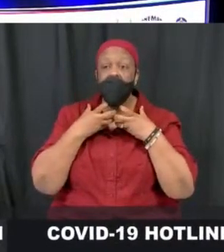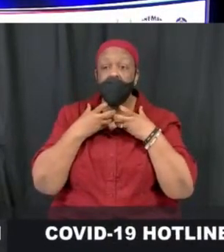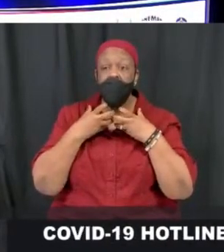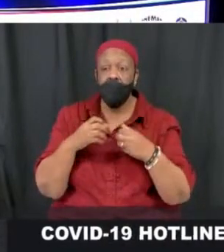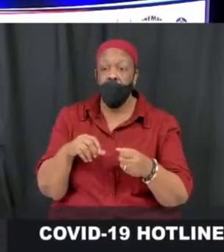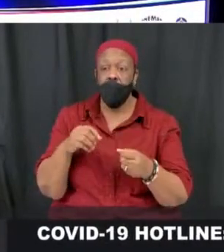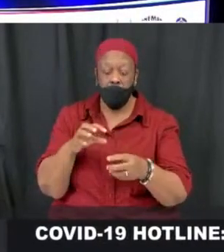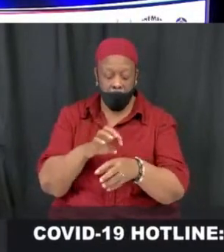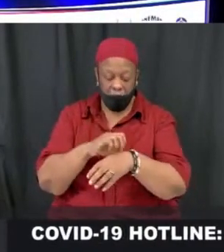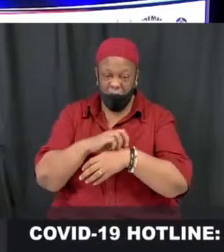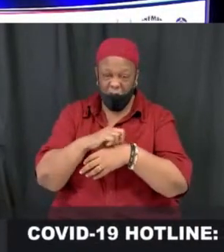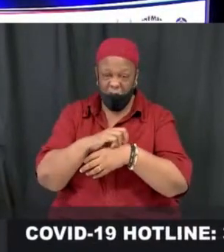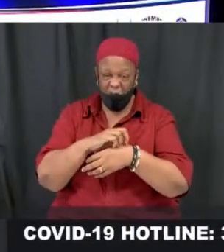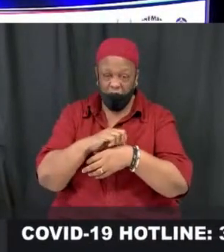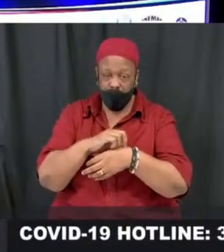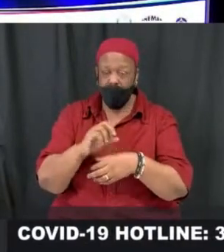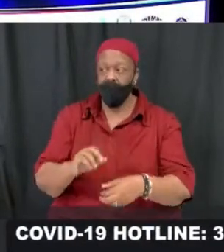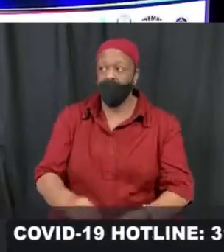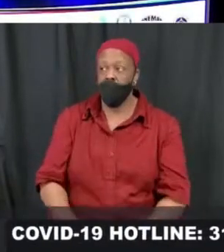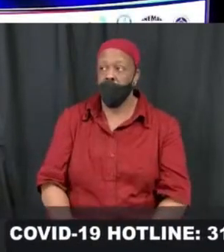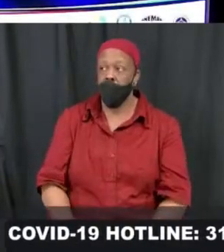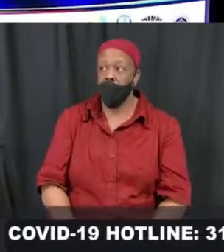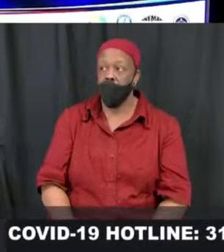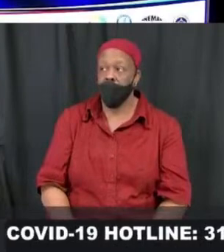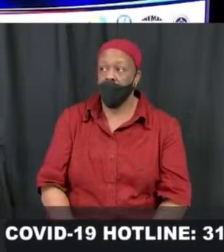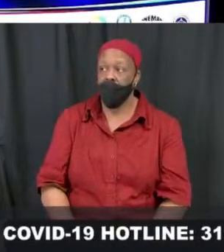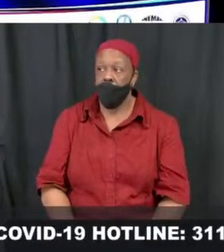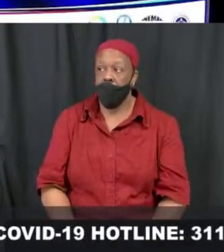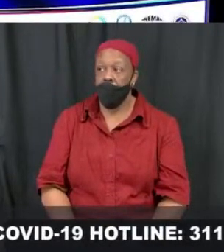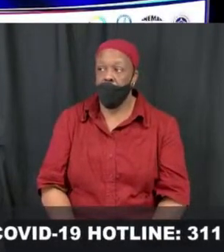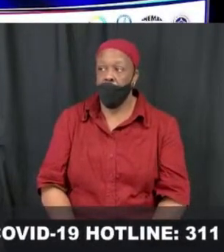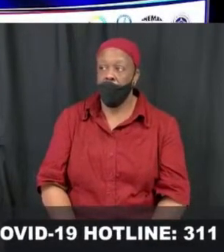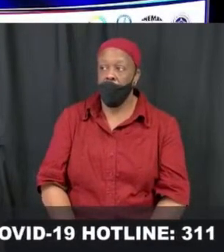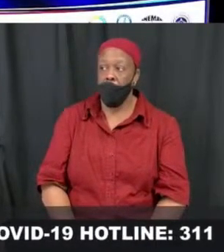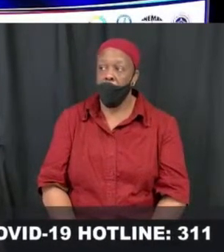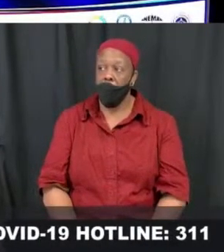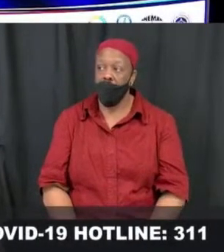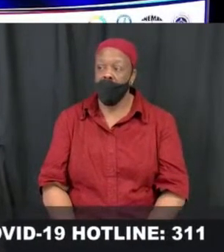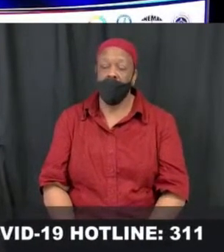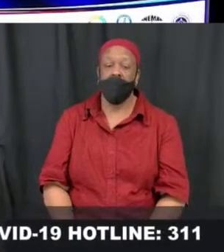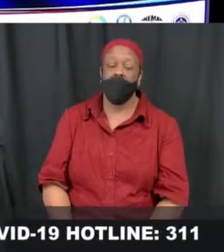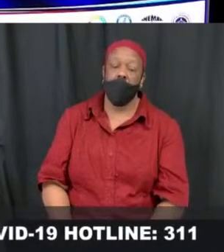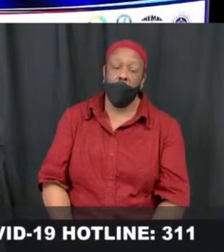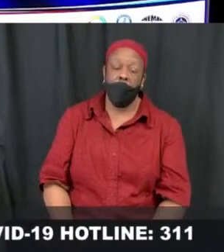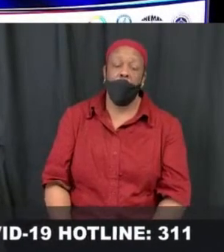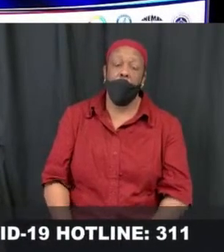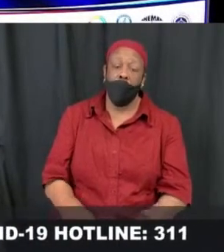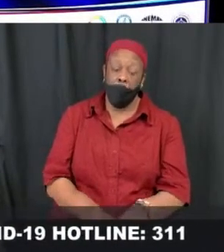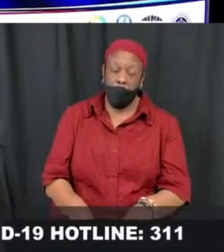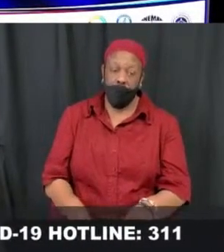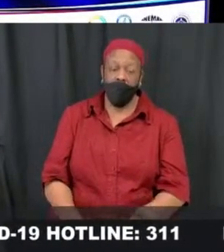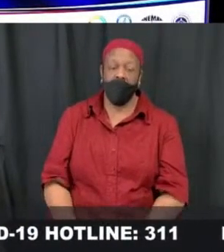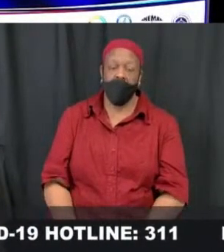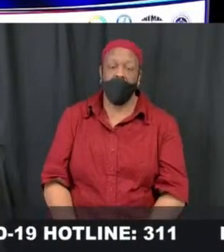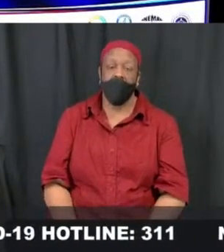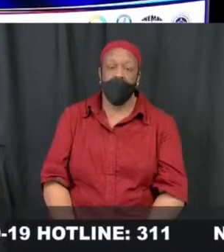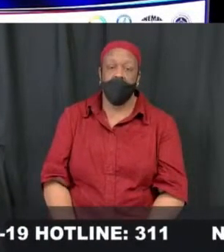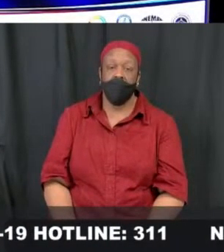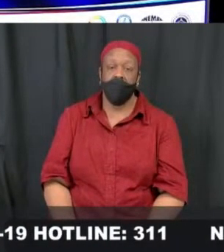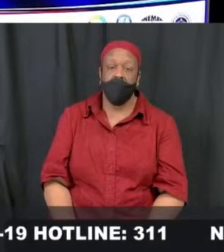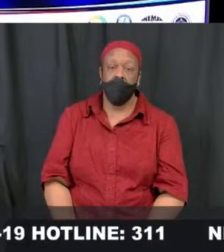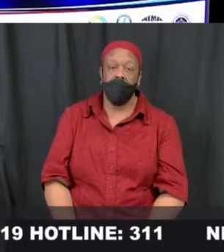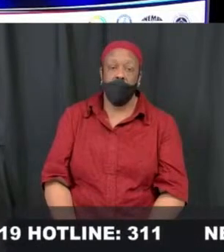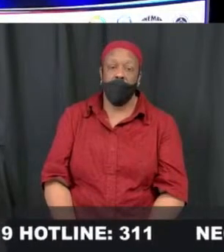One can be vaccinated against COVID-19 even if had a blood transfusion. There is no direct